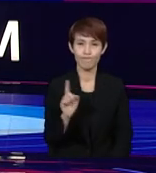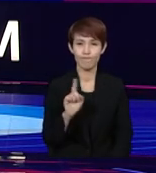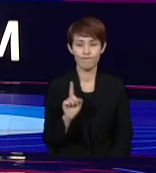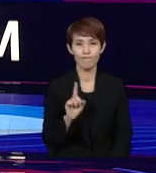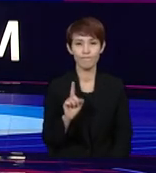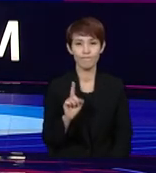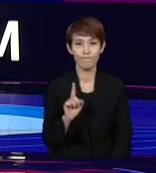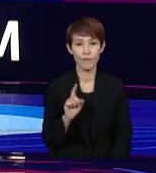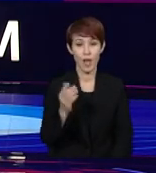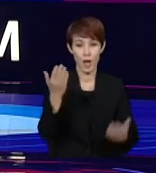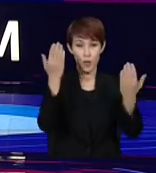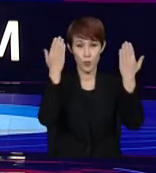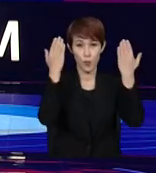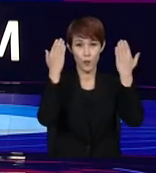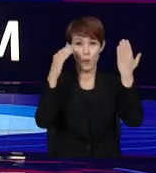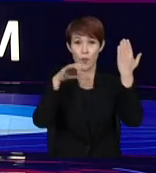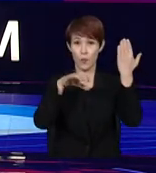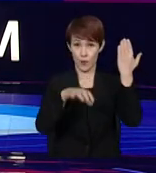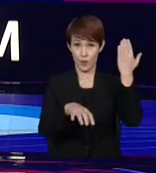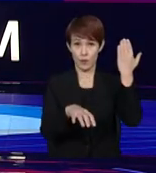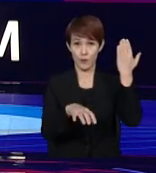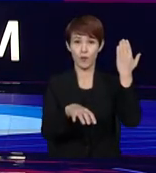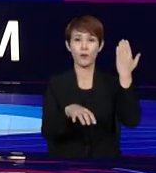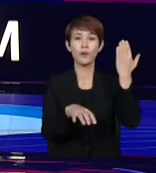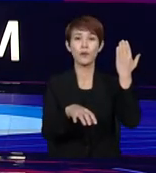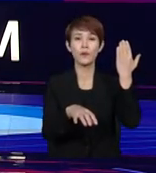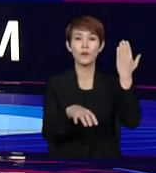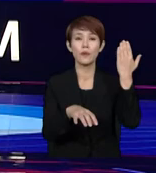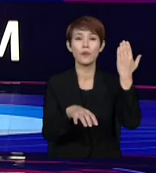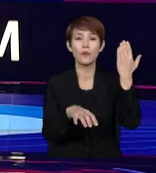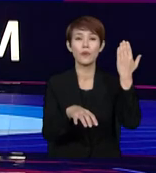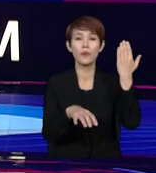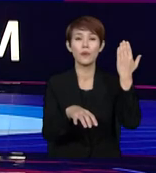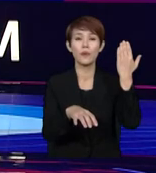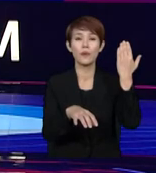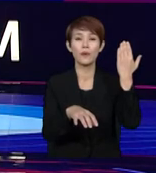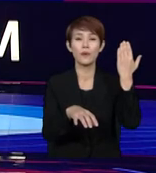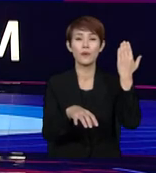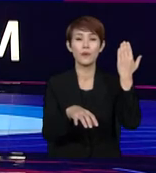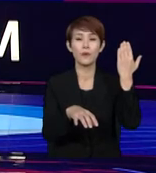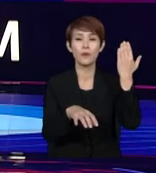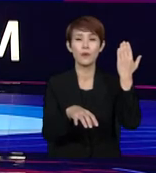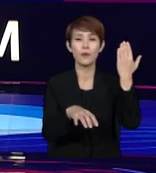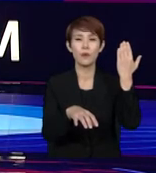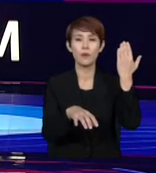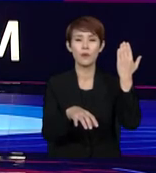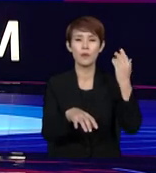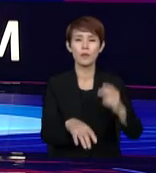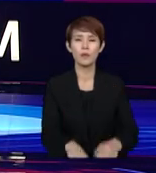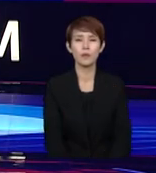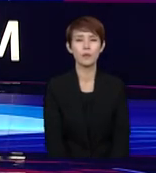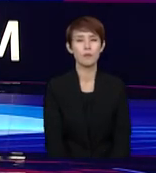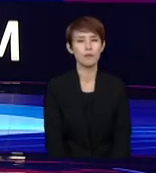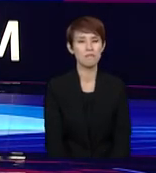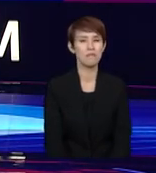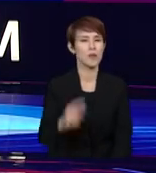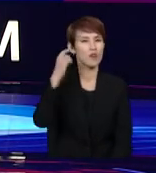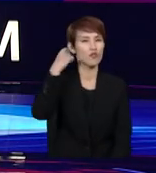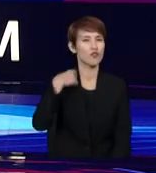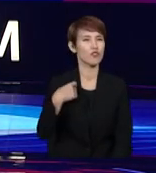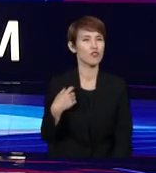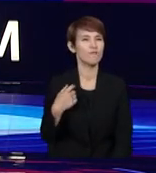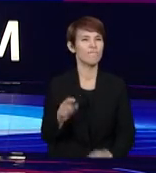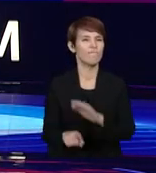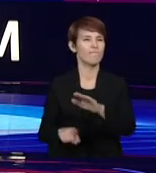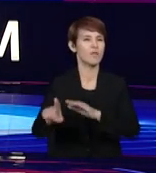schools, there's such pressure to say, look, China is about to overtake us. More engineering, more math,